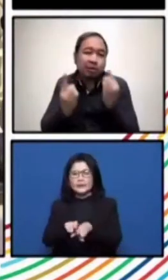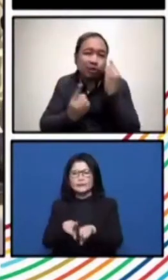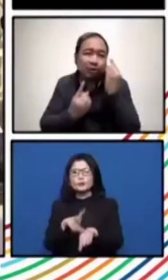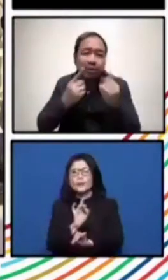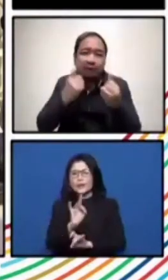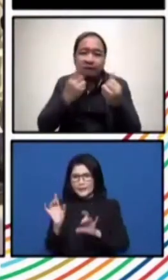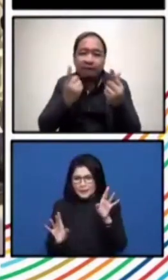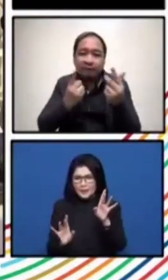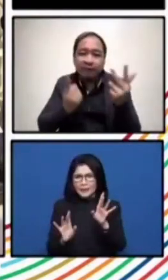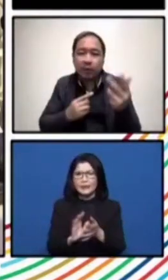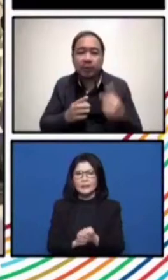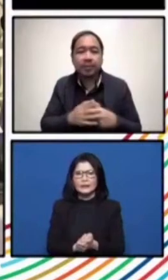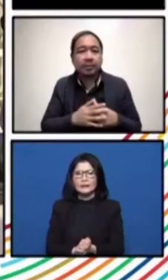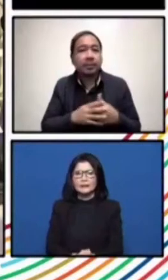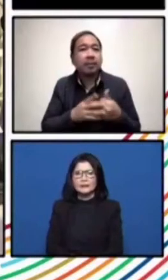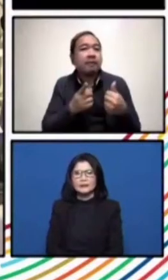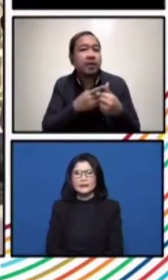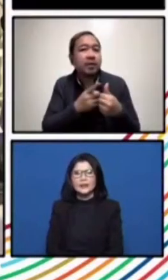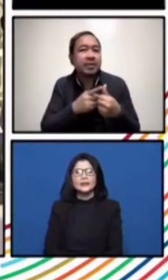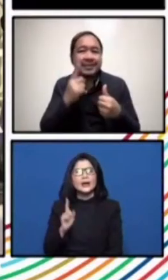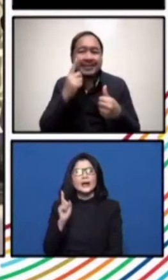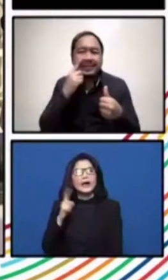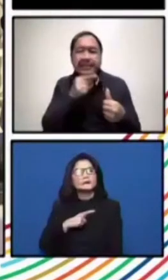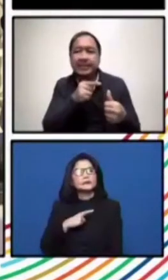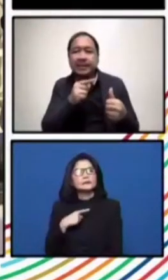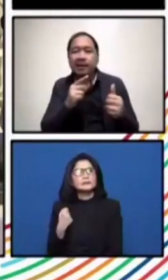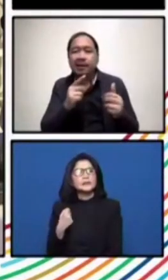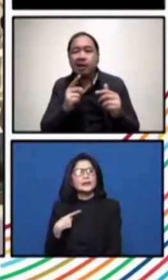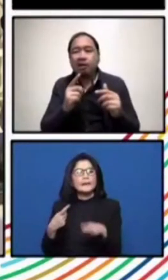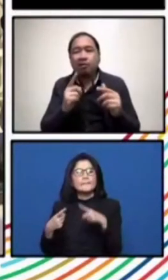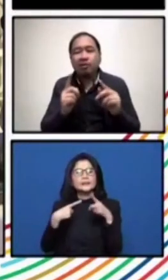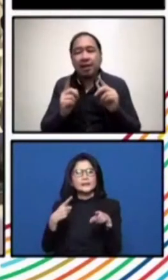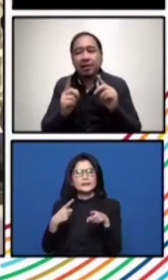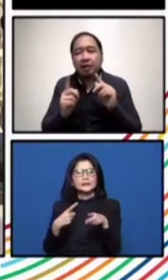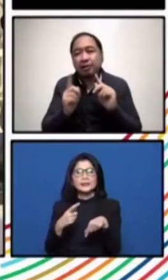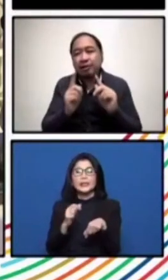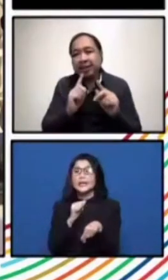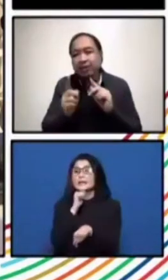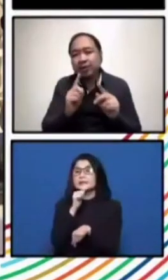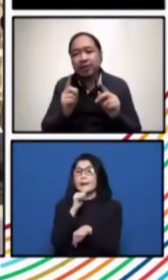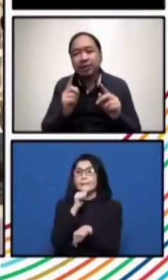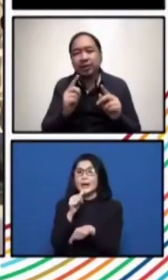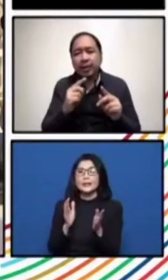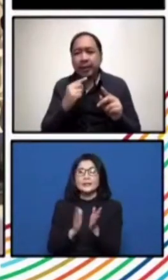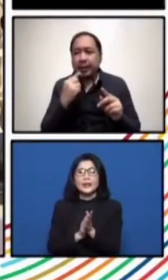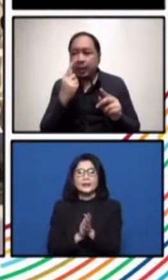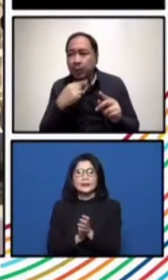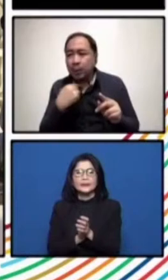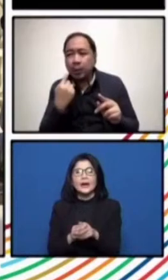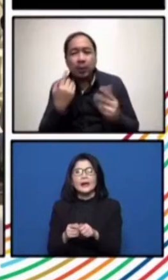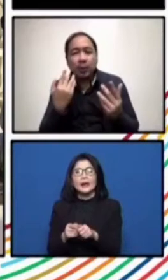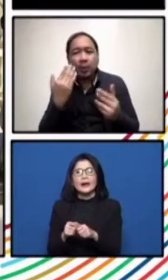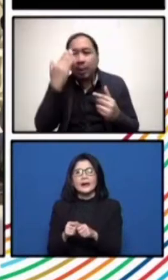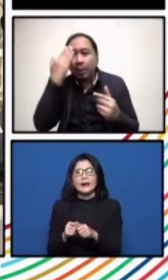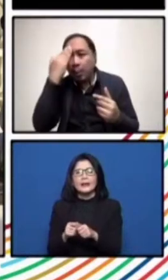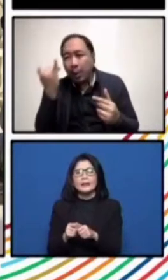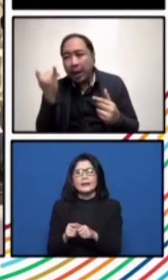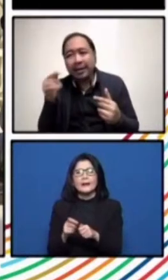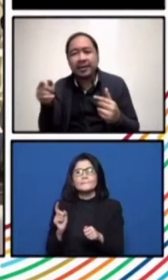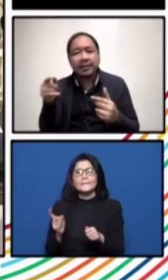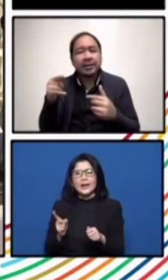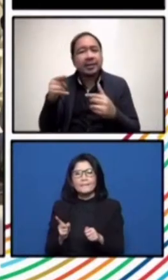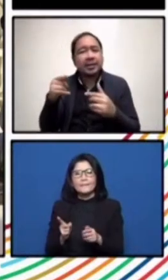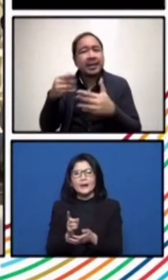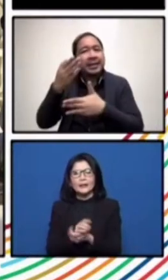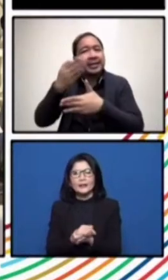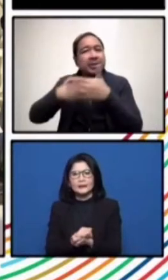having difficult conversations on who and why do we still not see disability be prioritized